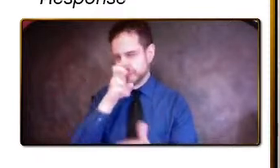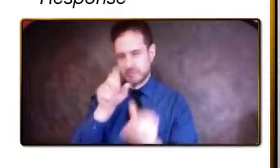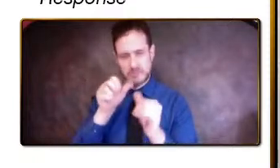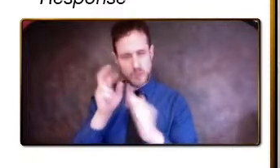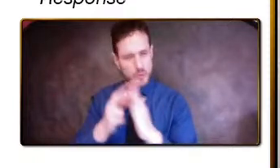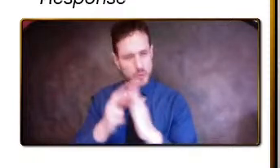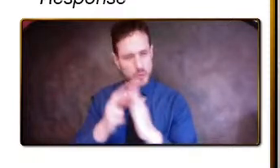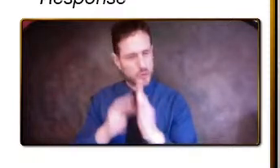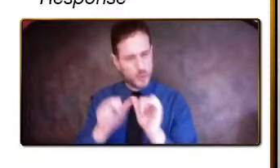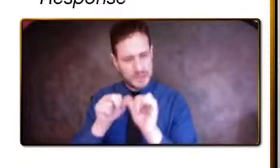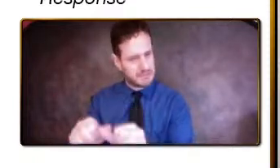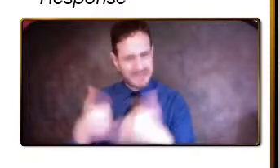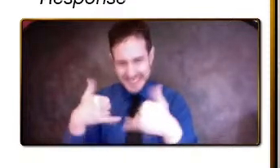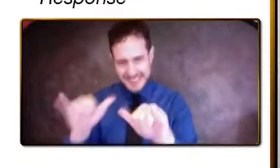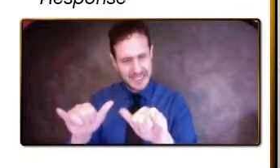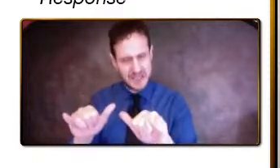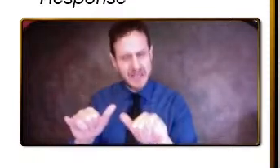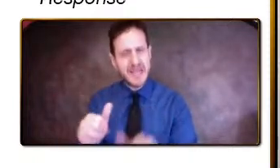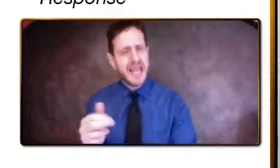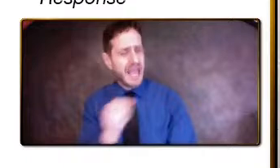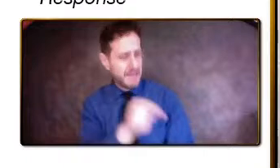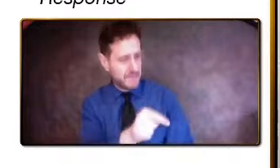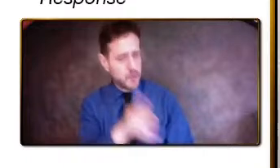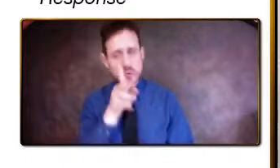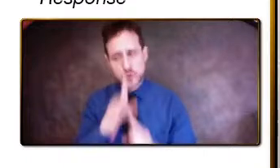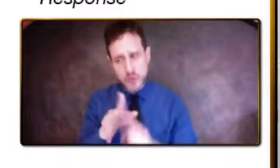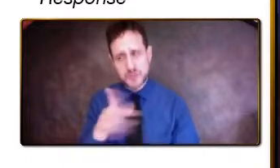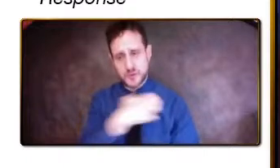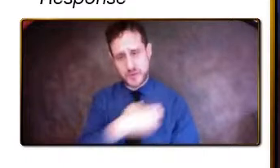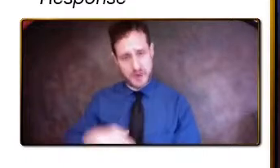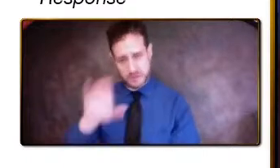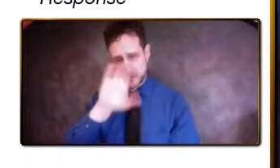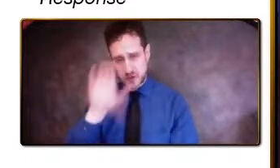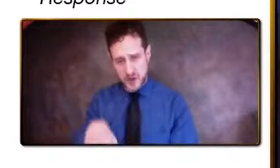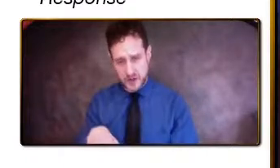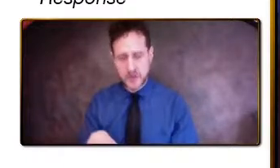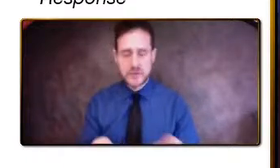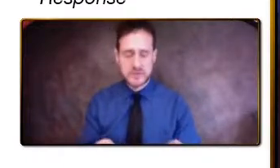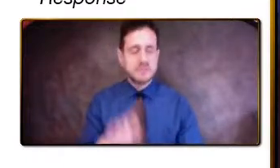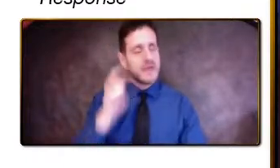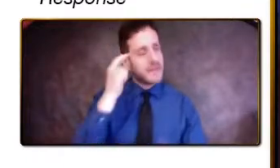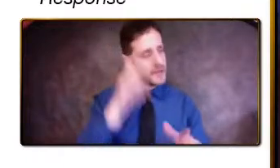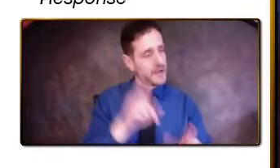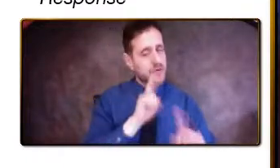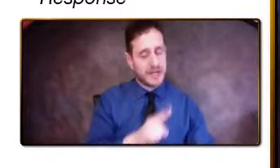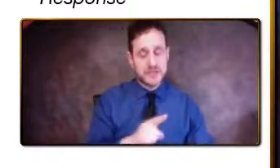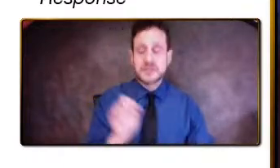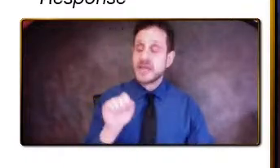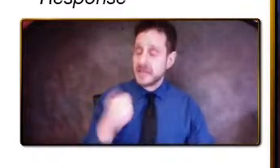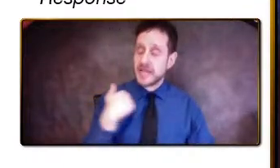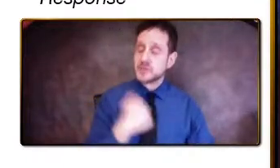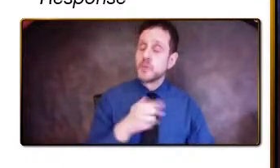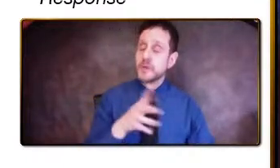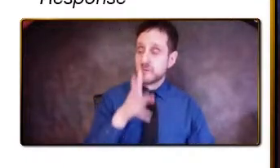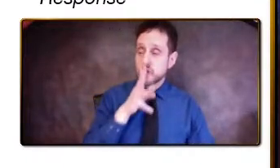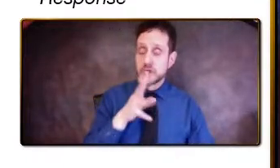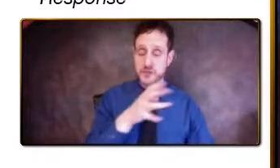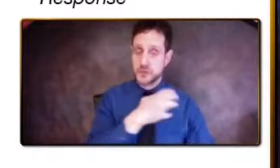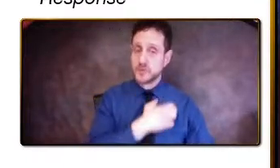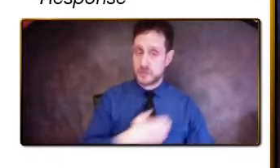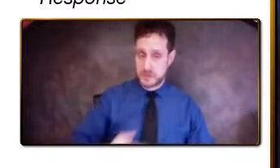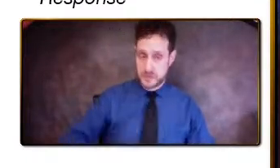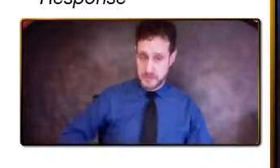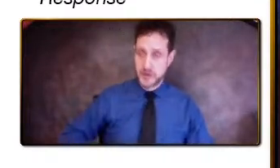Can you address that? We have spoken. As you know, we have metrics that we've set out for quite some